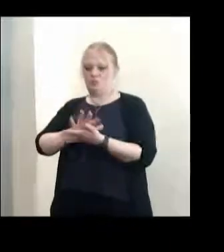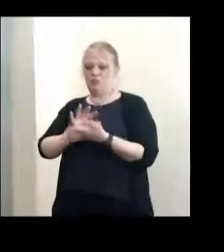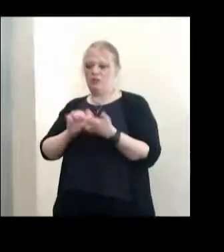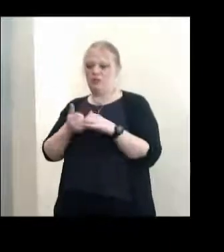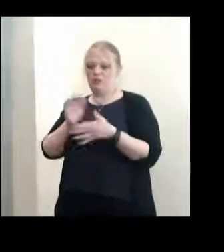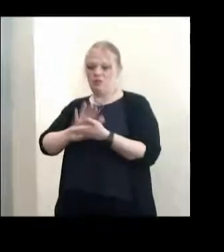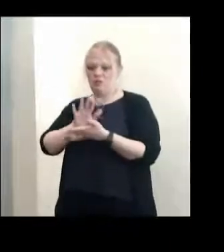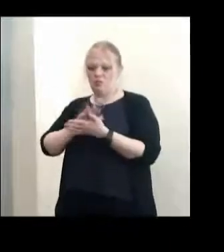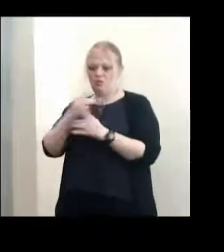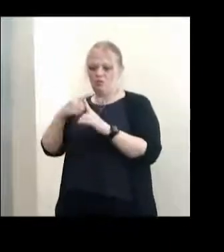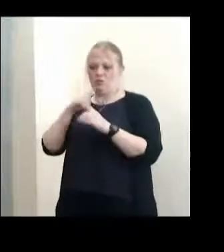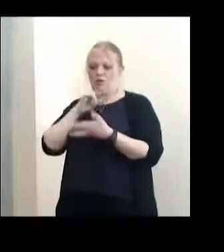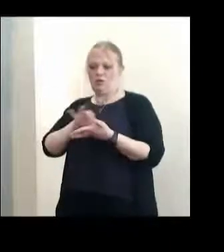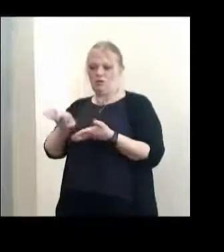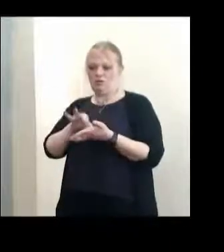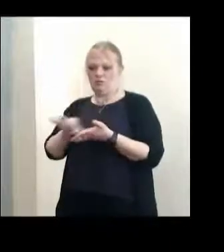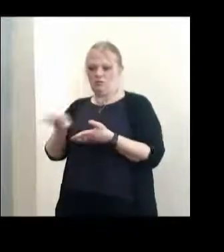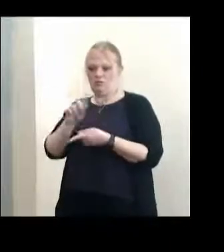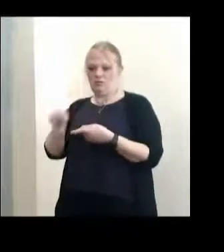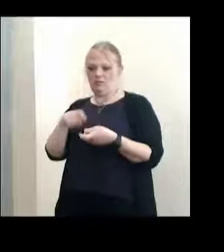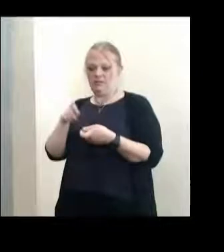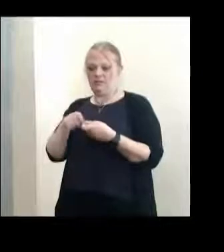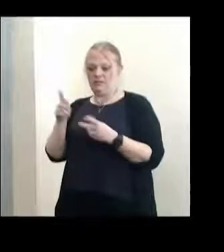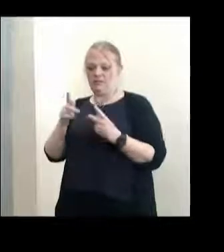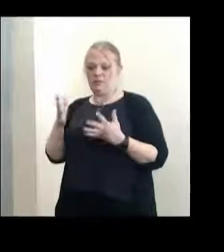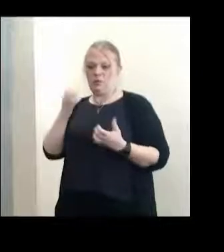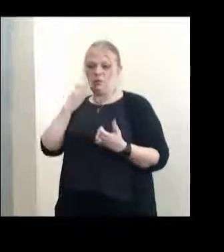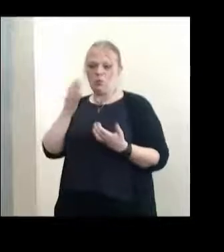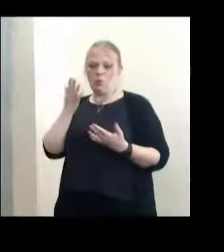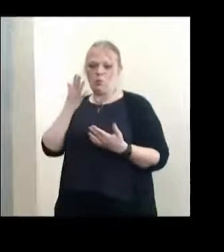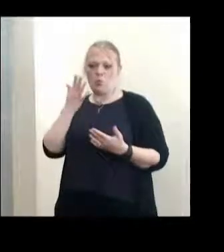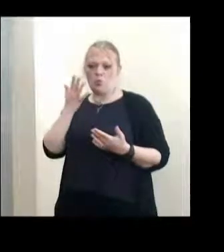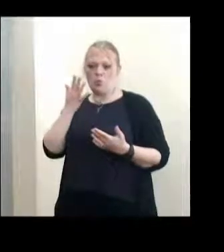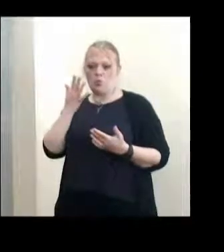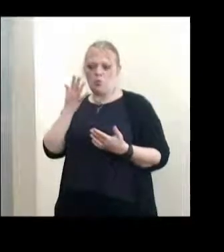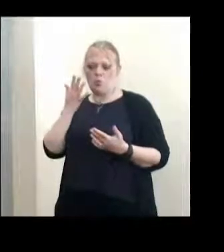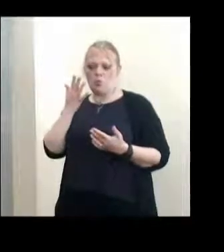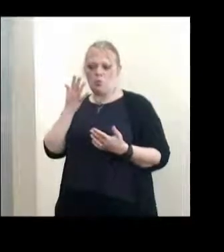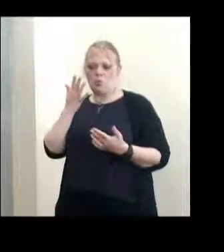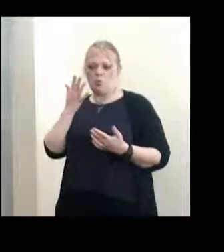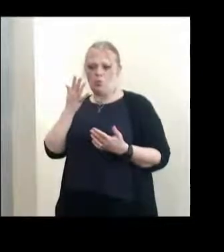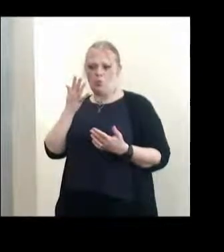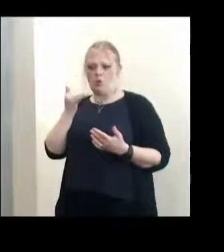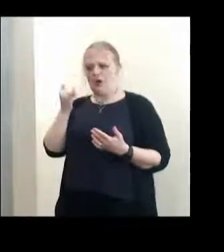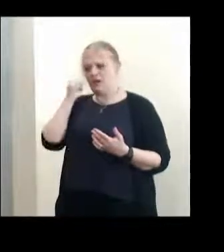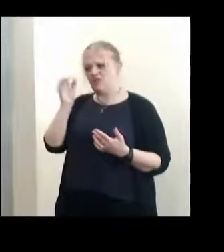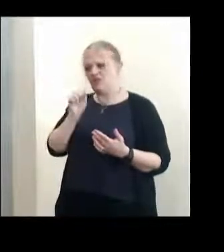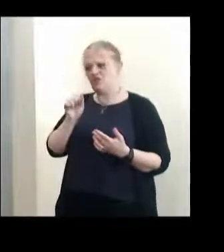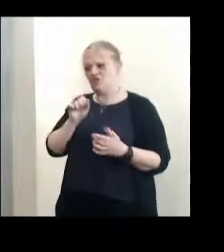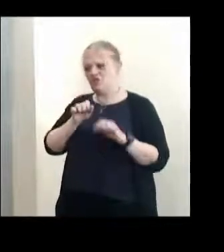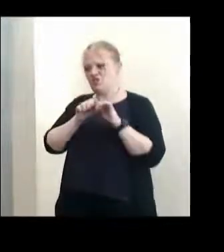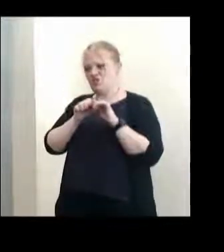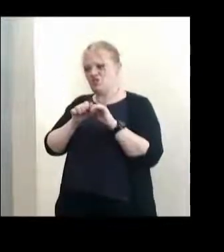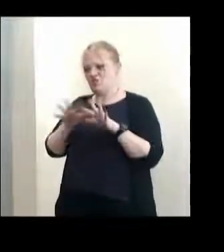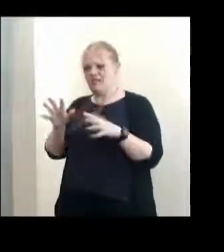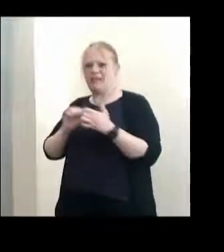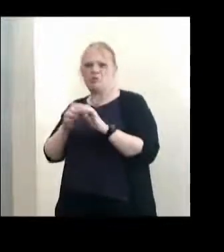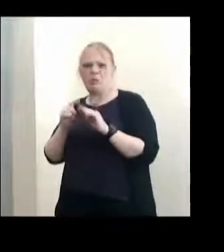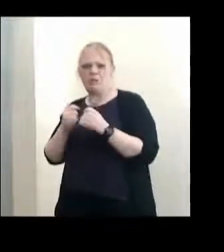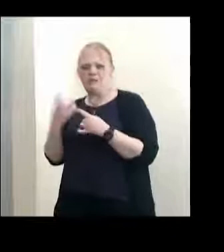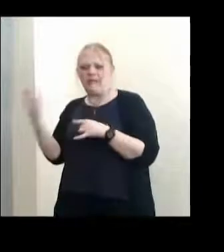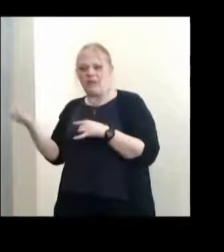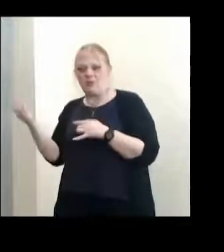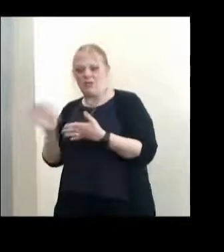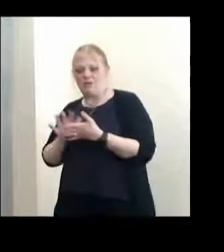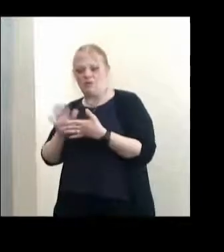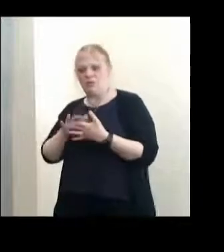are counted. Specifically, people want to know why cases where transmission likely occurred outside of school. We hear about sports teams. We heard the doctor